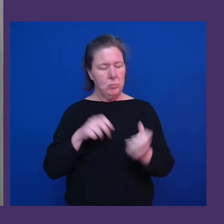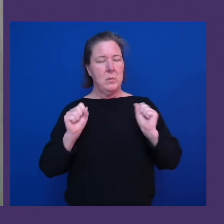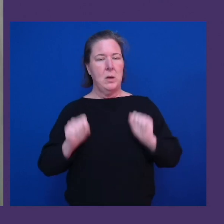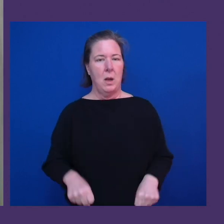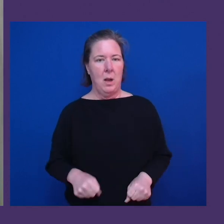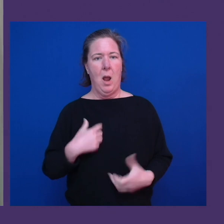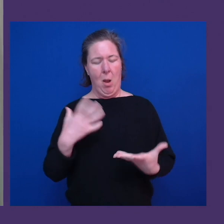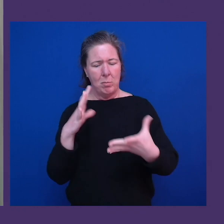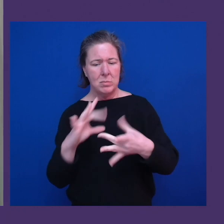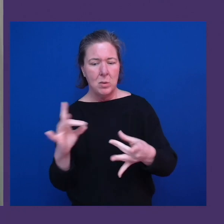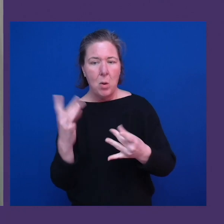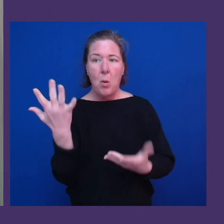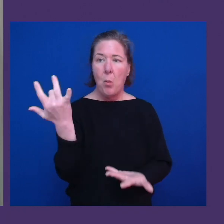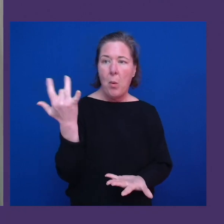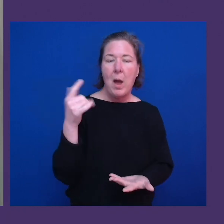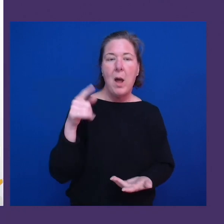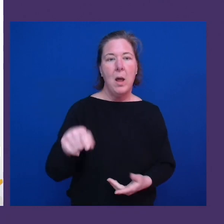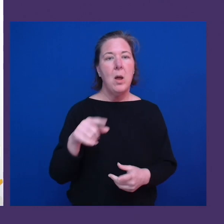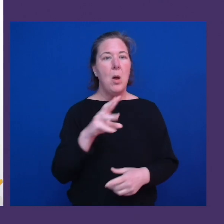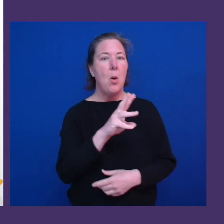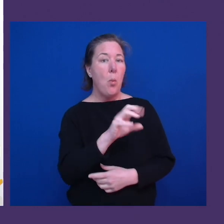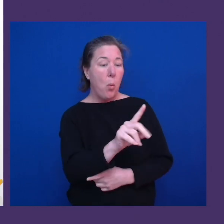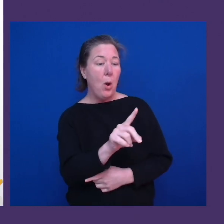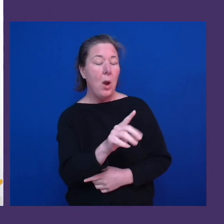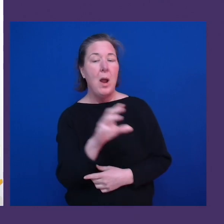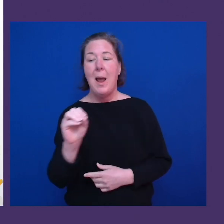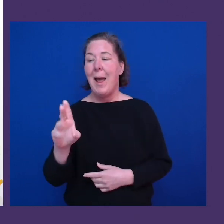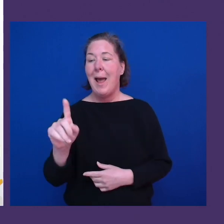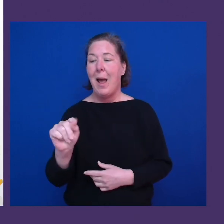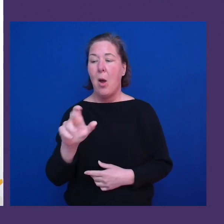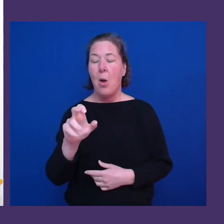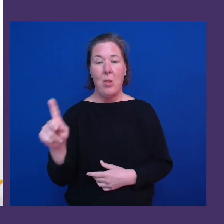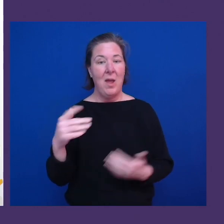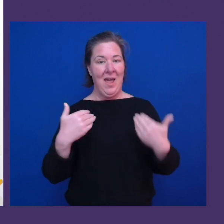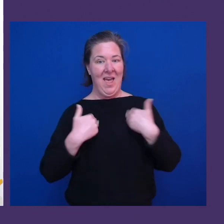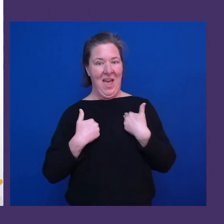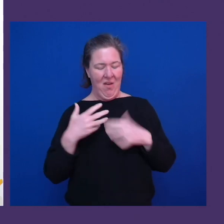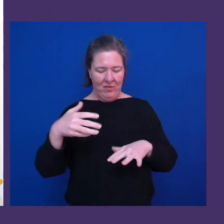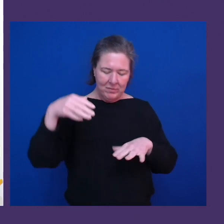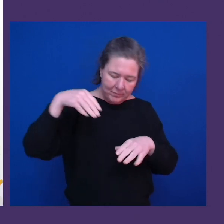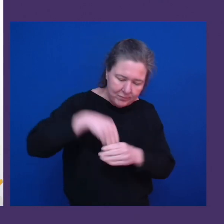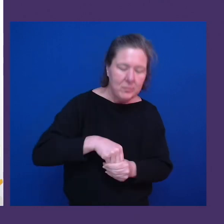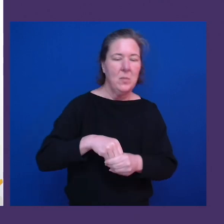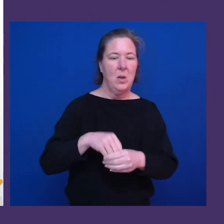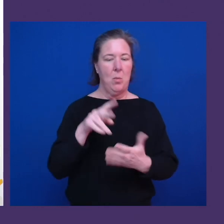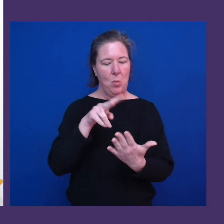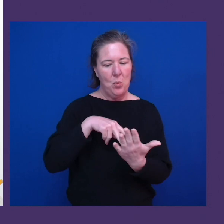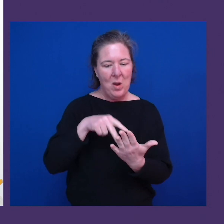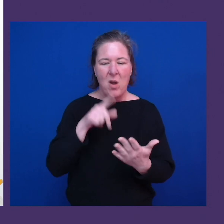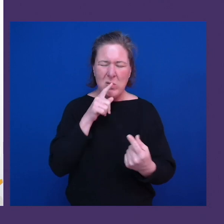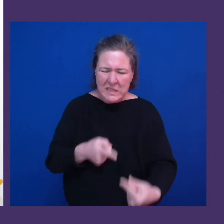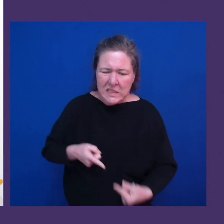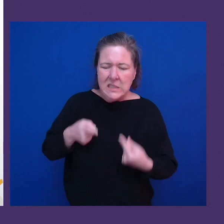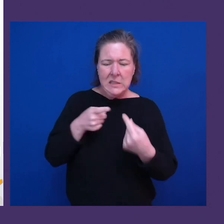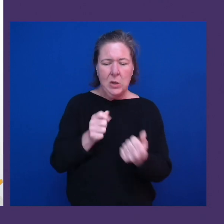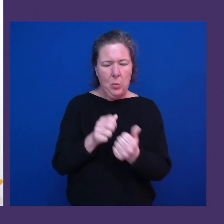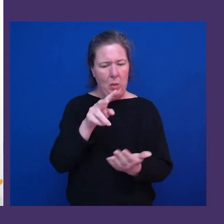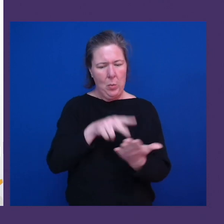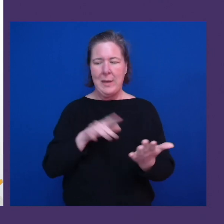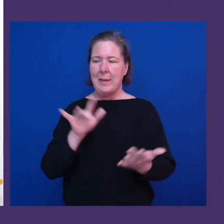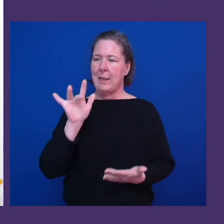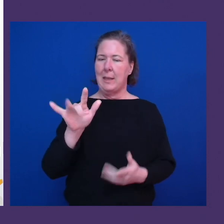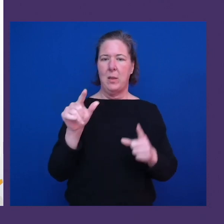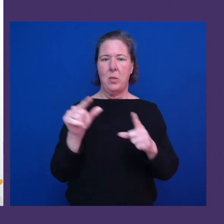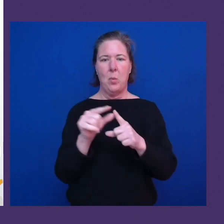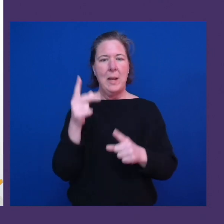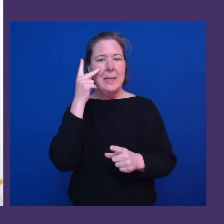point out that Word and Outlook have a great feature called Immersive Reader, which allows a person who is struggling with reading to click on a word and see the